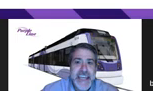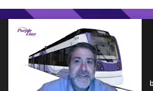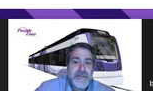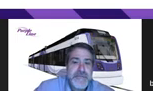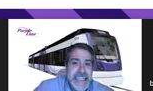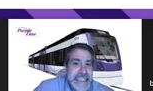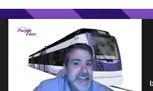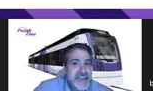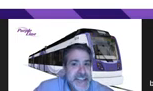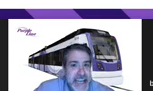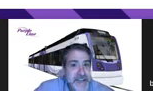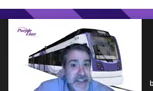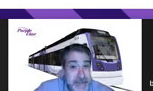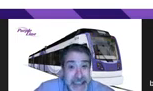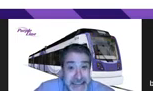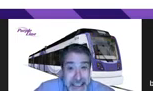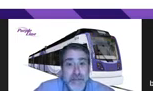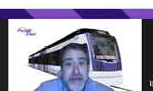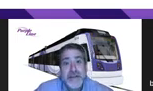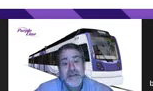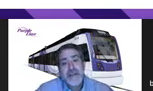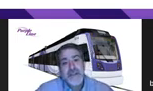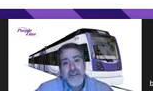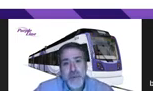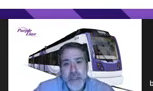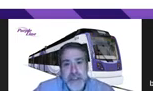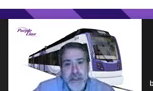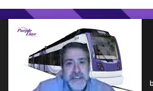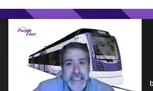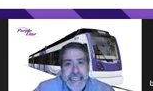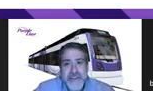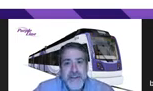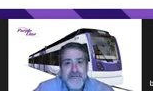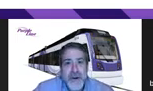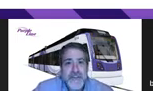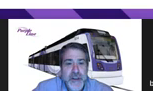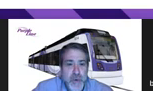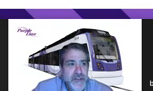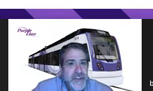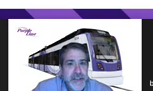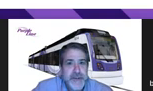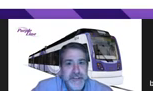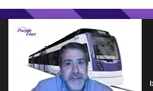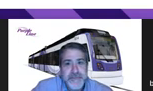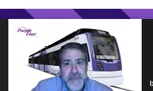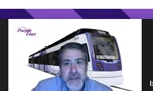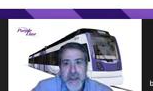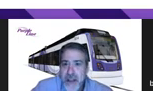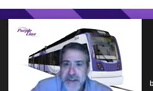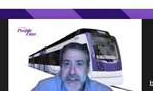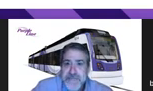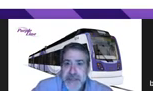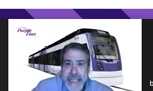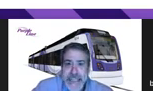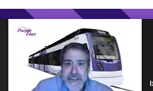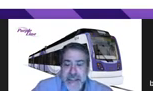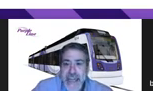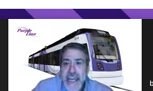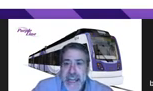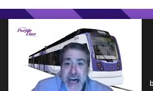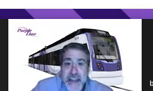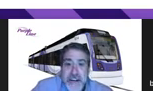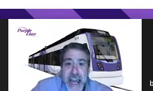a schedule mitigation tiger team in October to work closely together and focus on work sequences, alternative